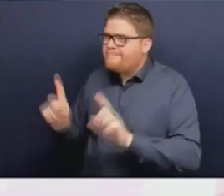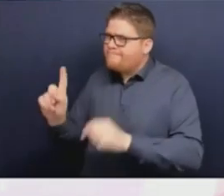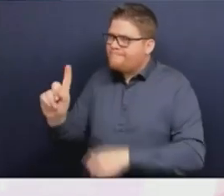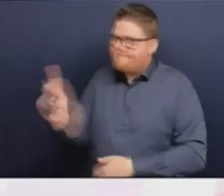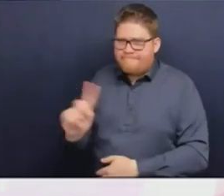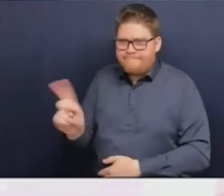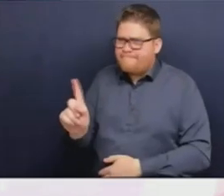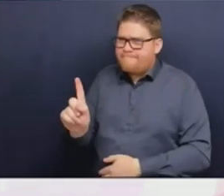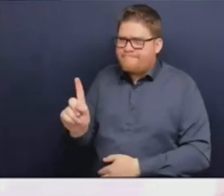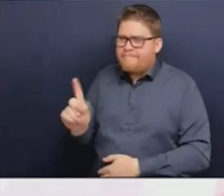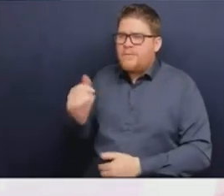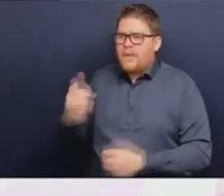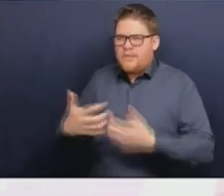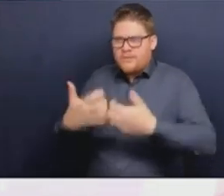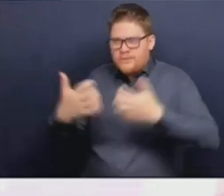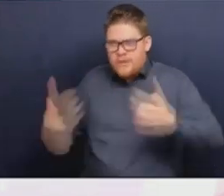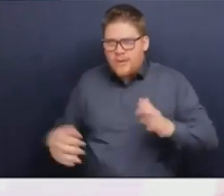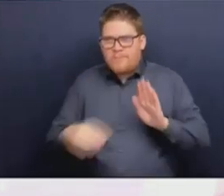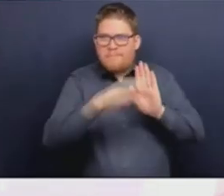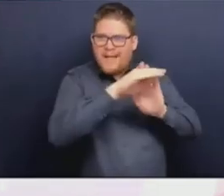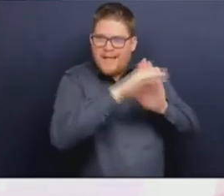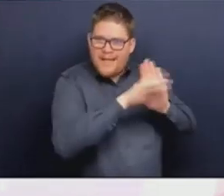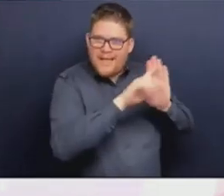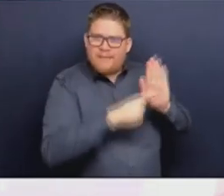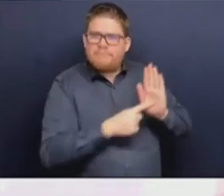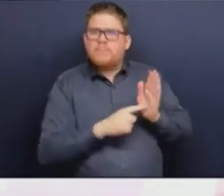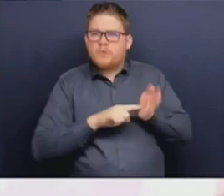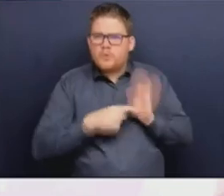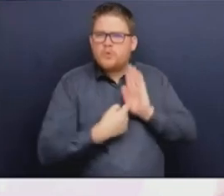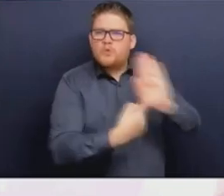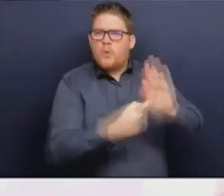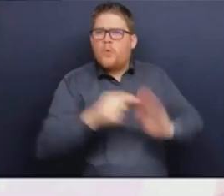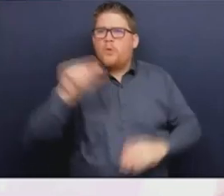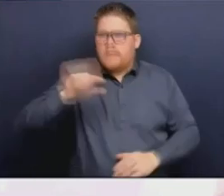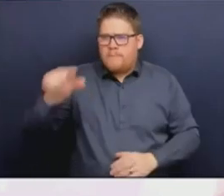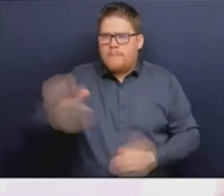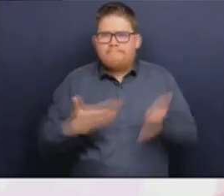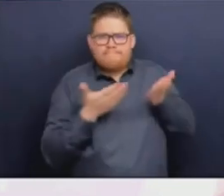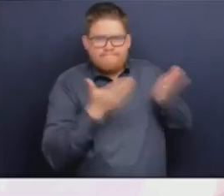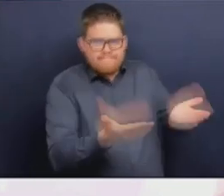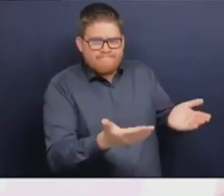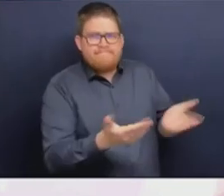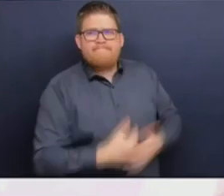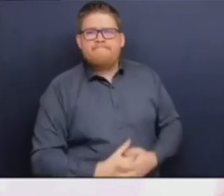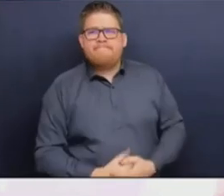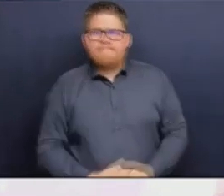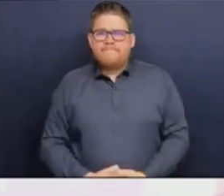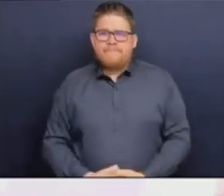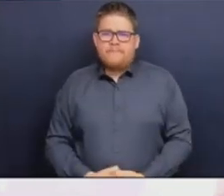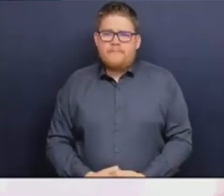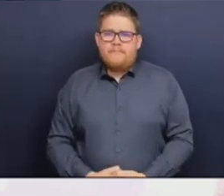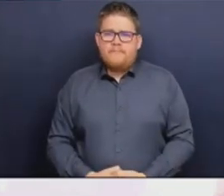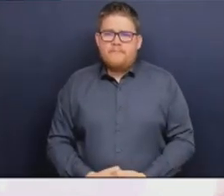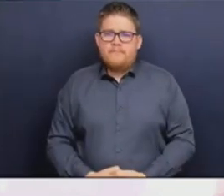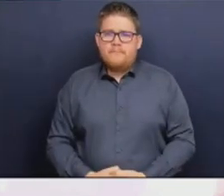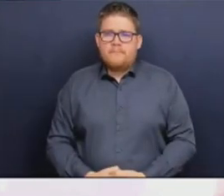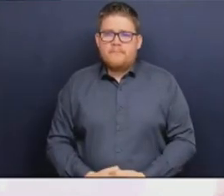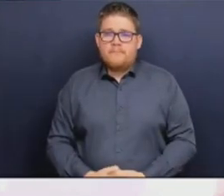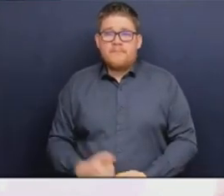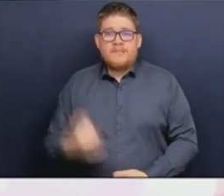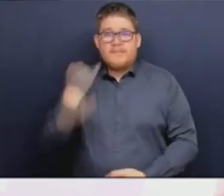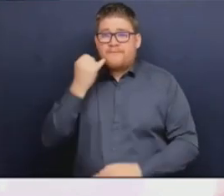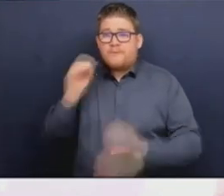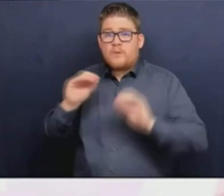these inequities. And you see, because without data, without understanding a